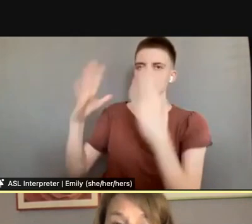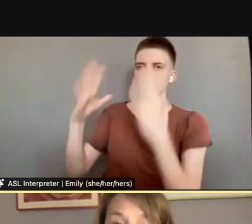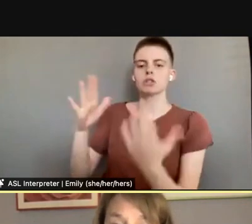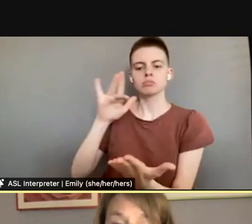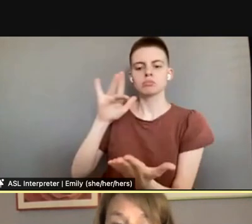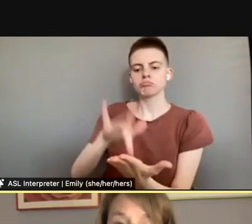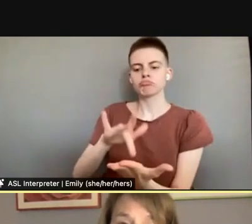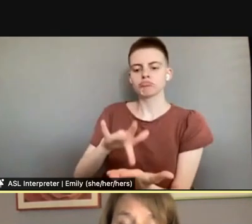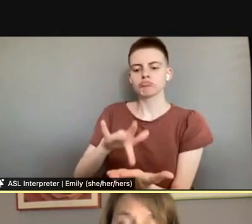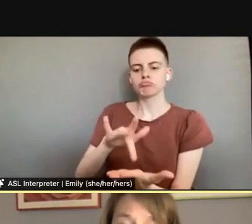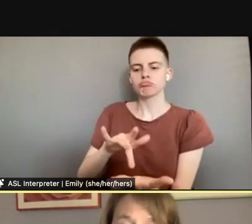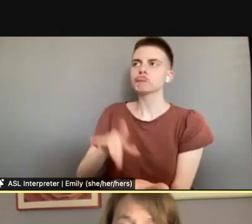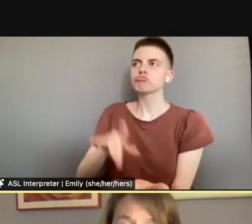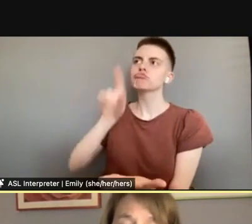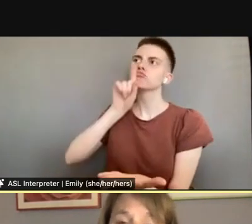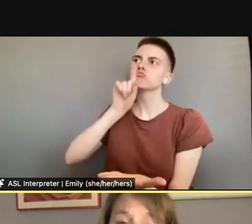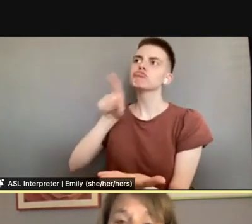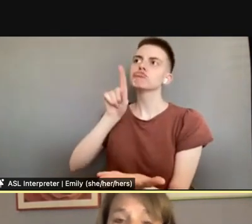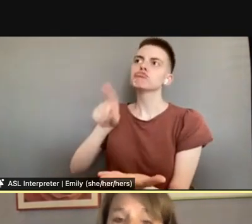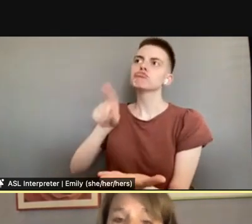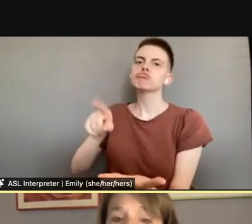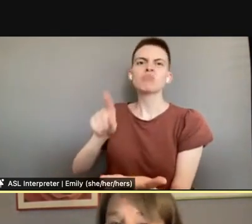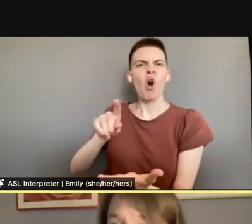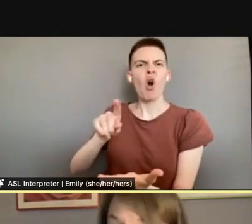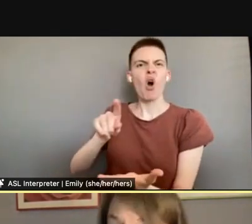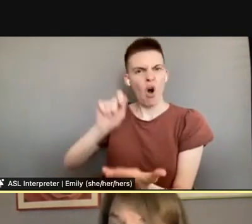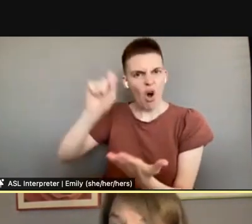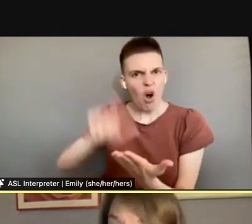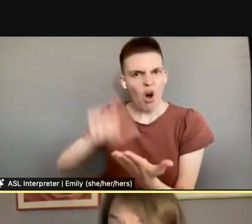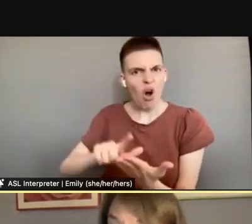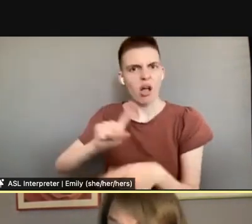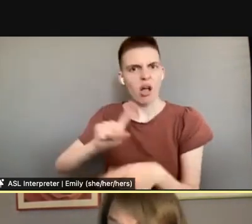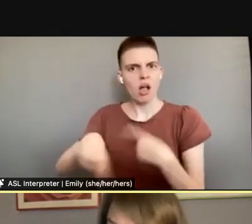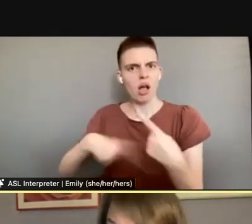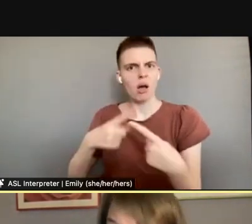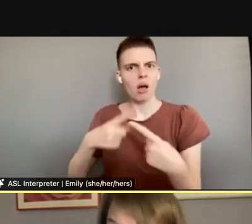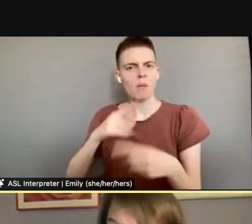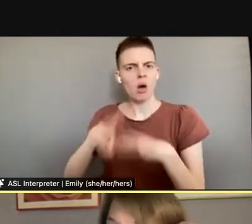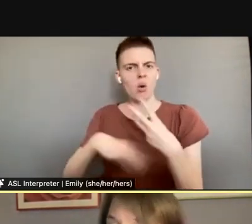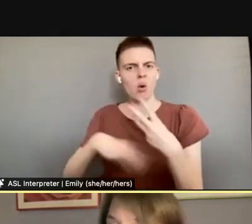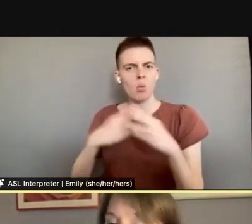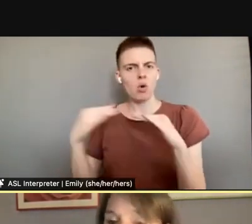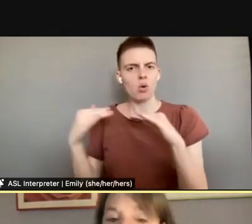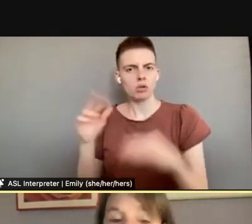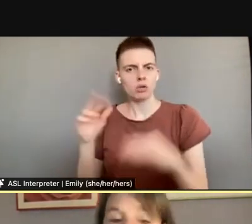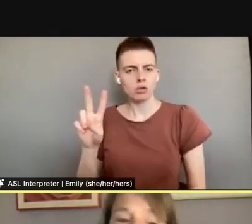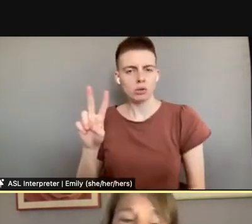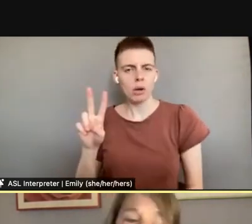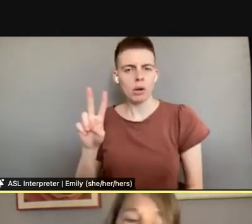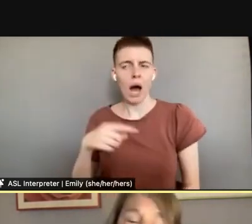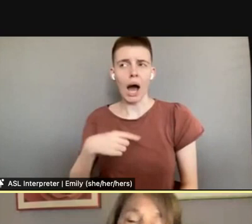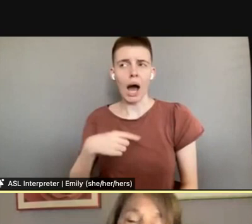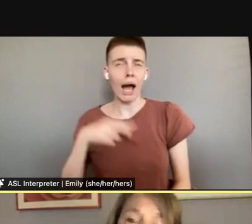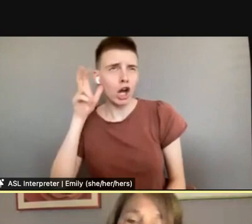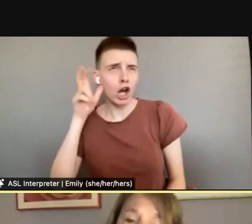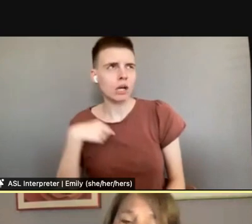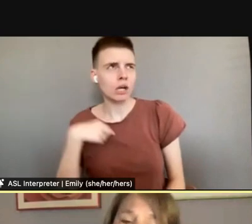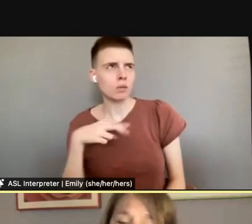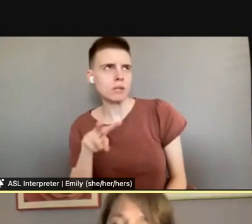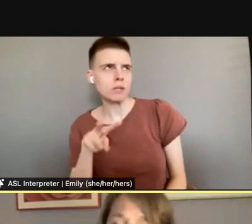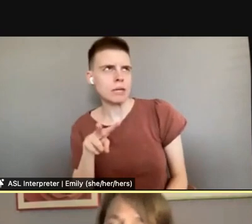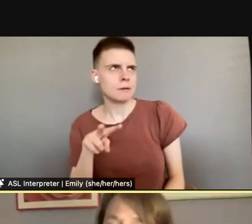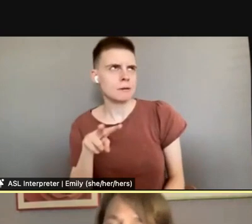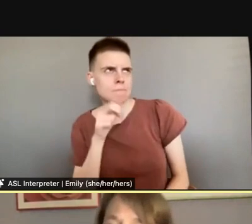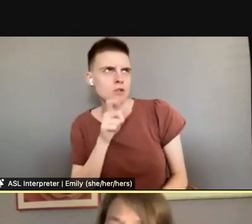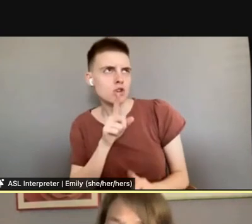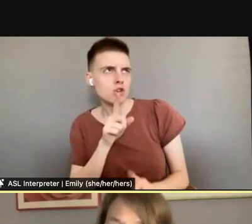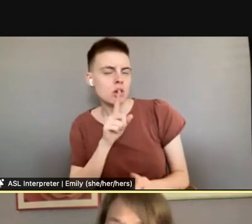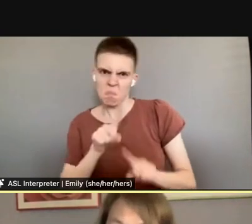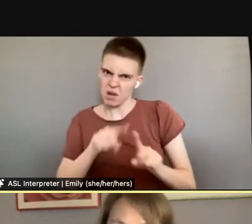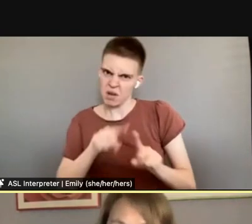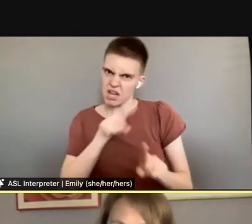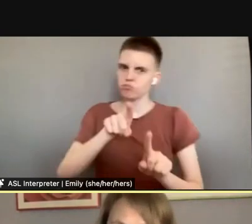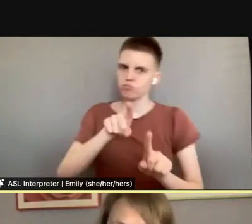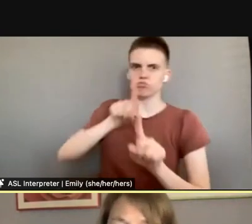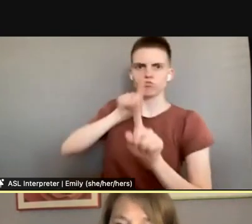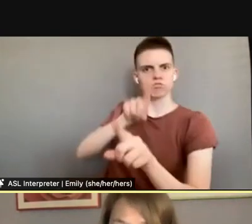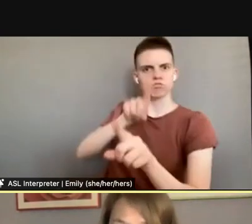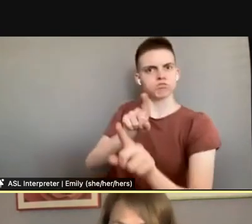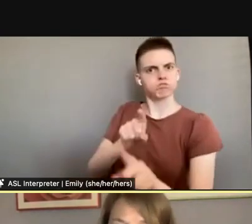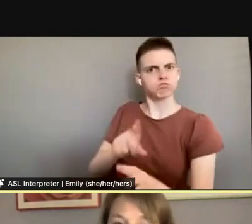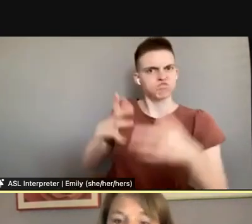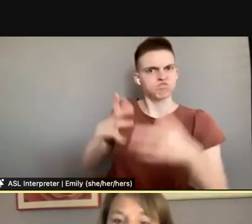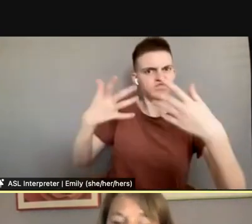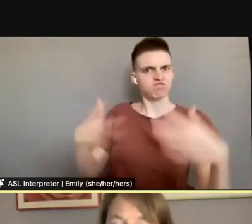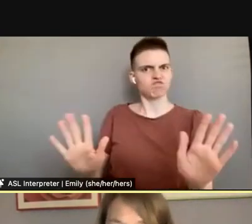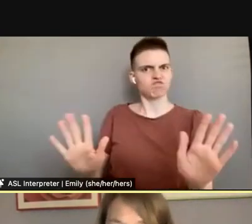correctly about World War II. Things that actually gave me pause for a minute, I had to think about. After that was over, he went back to his